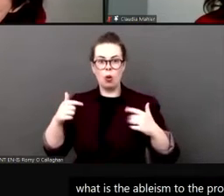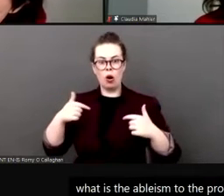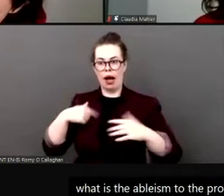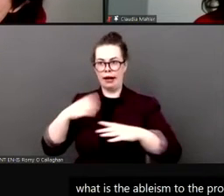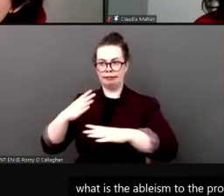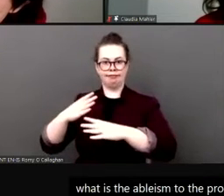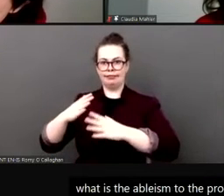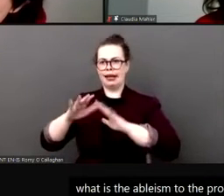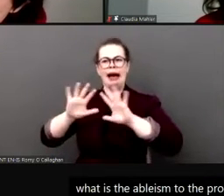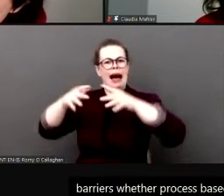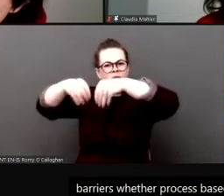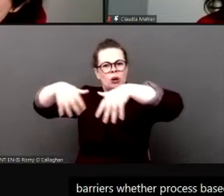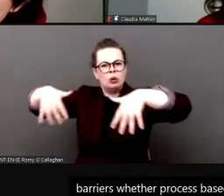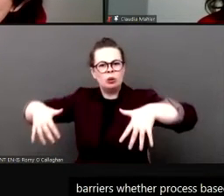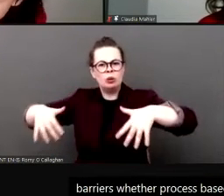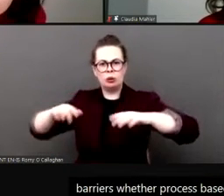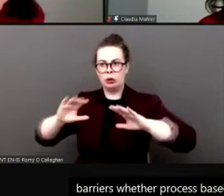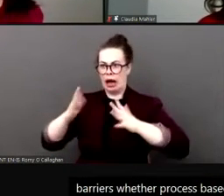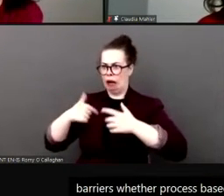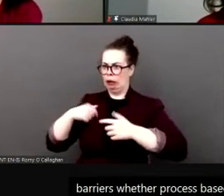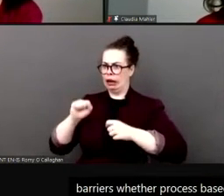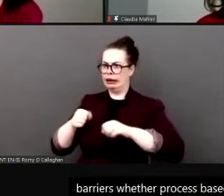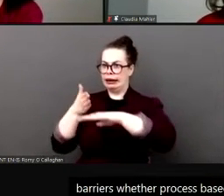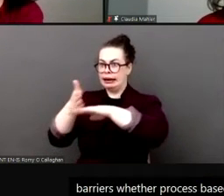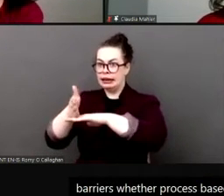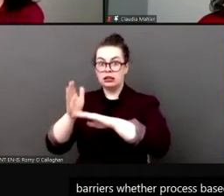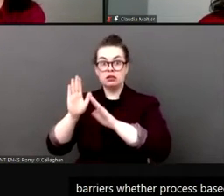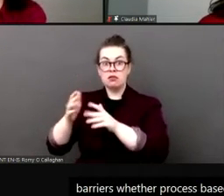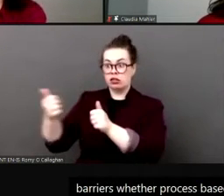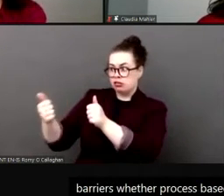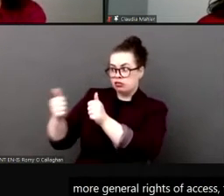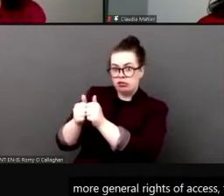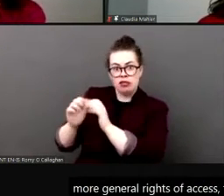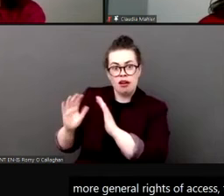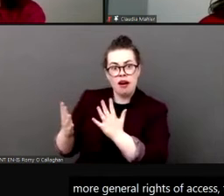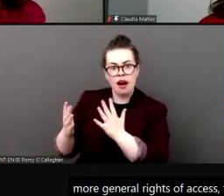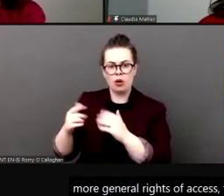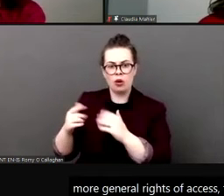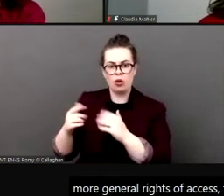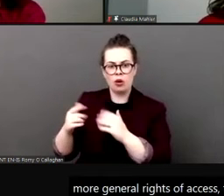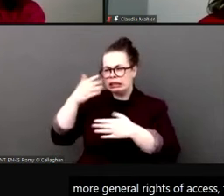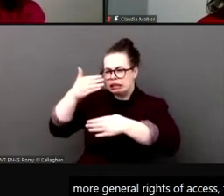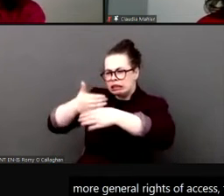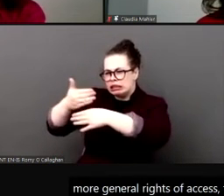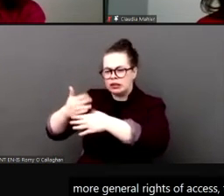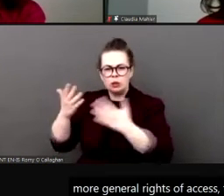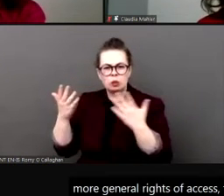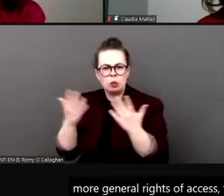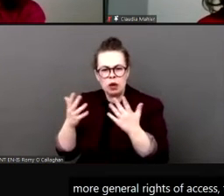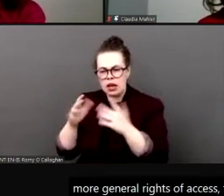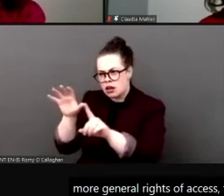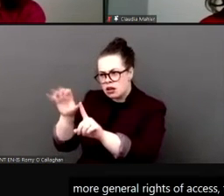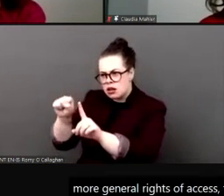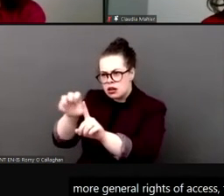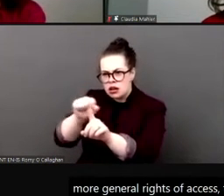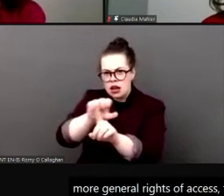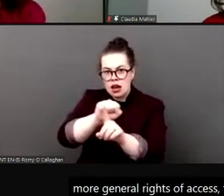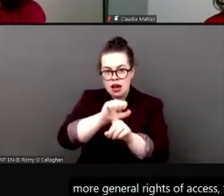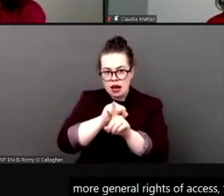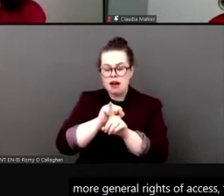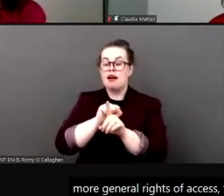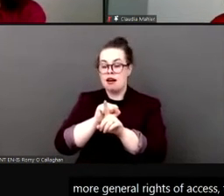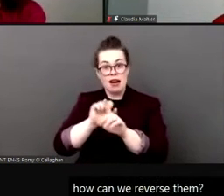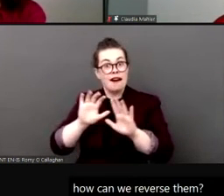for example, to legal representation, and how can we reverse them? So to me, the convention was the